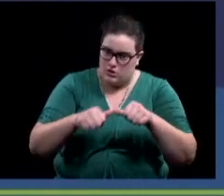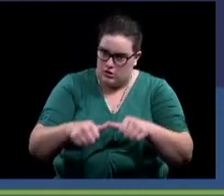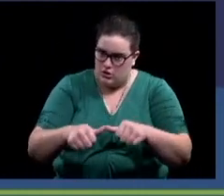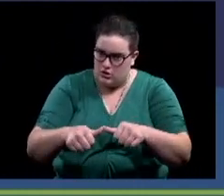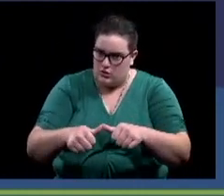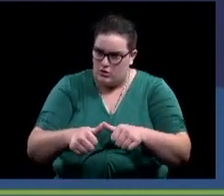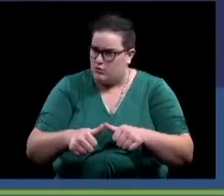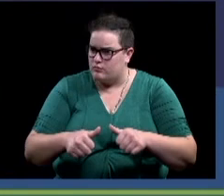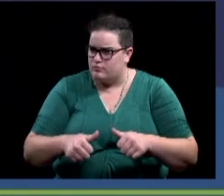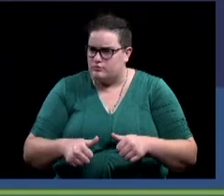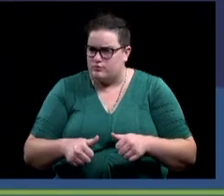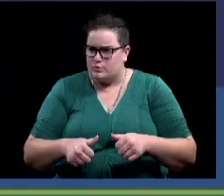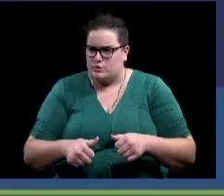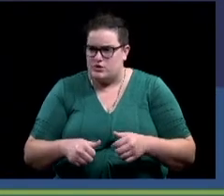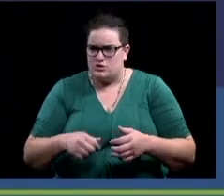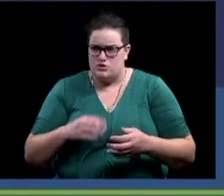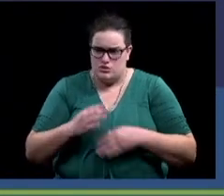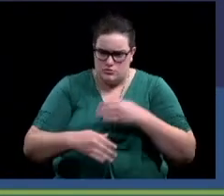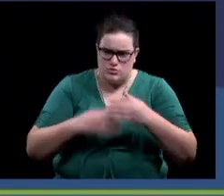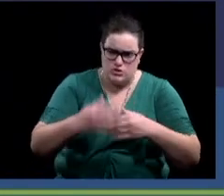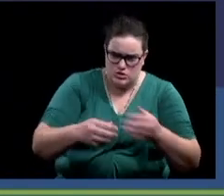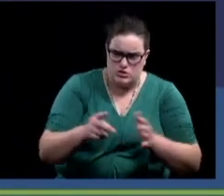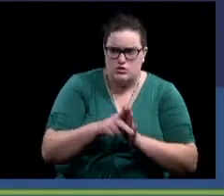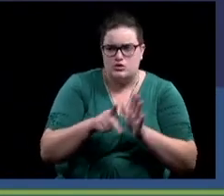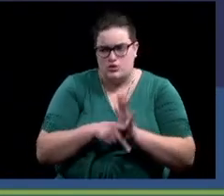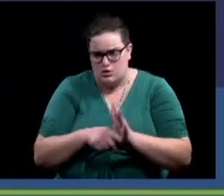the 8 Can't Wait. I'm